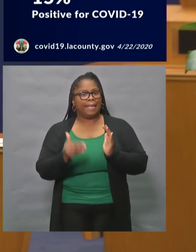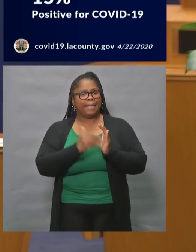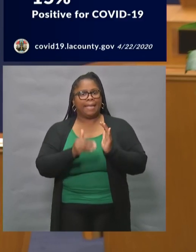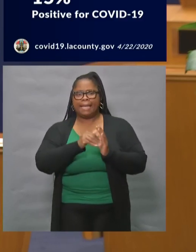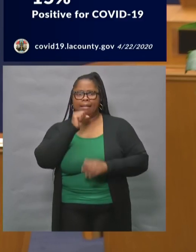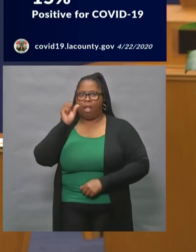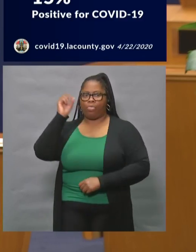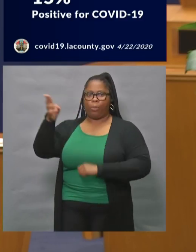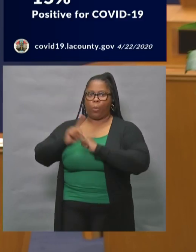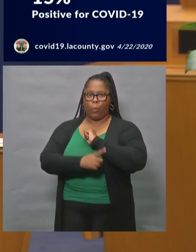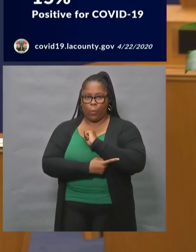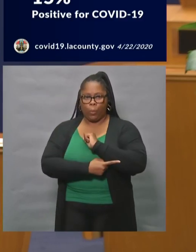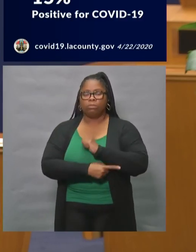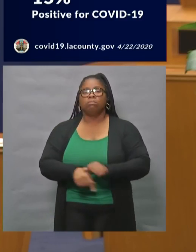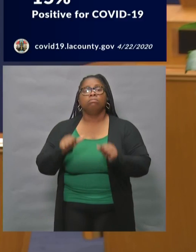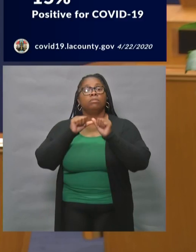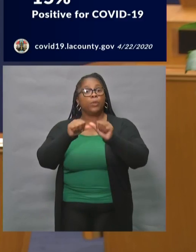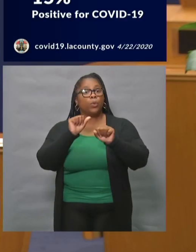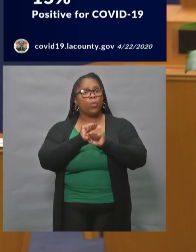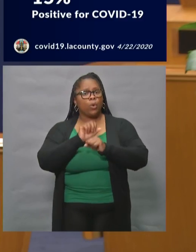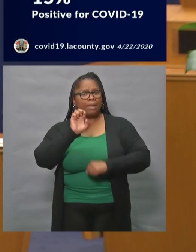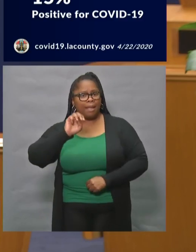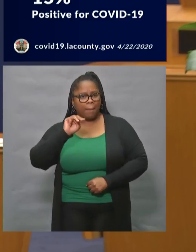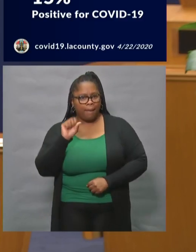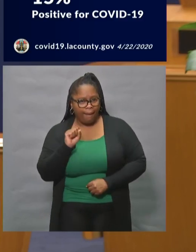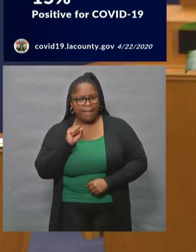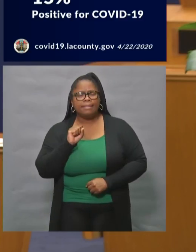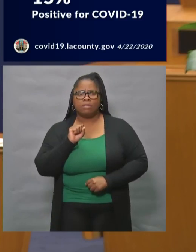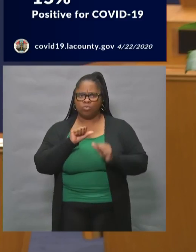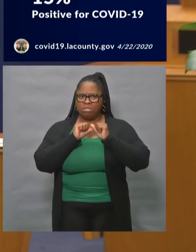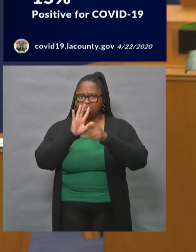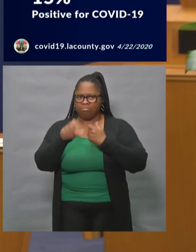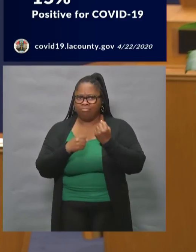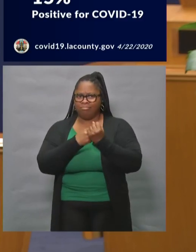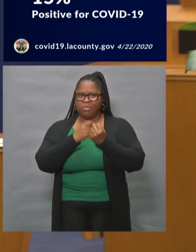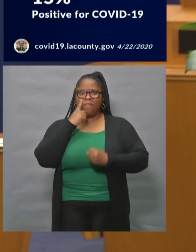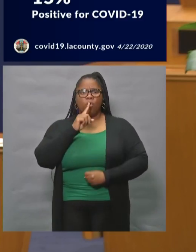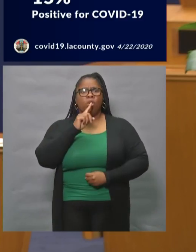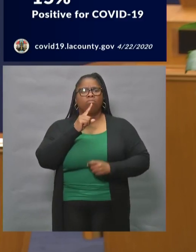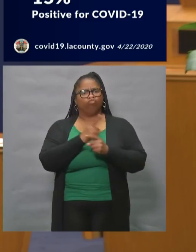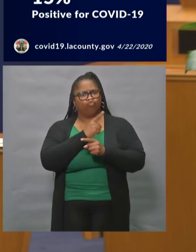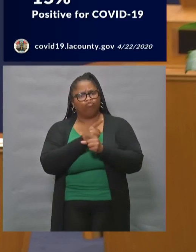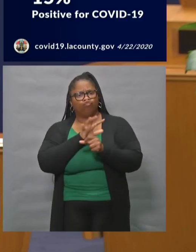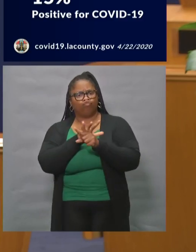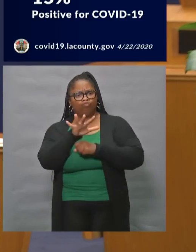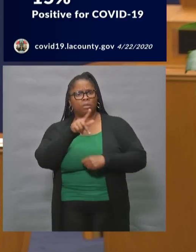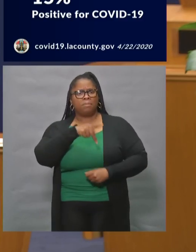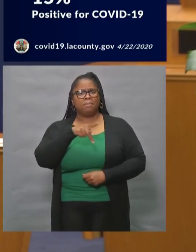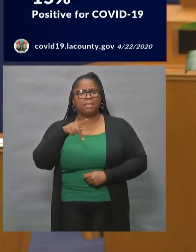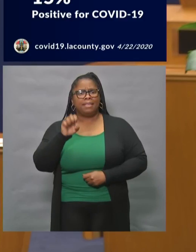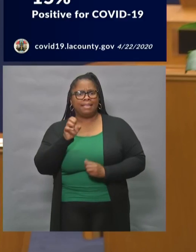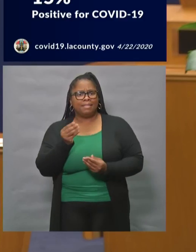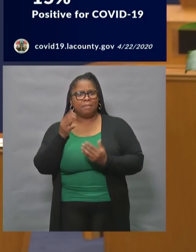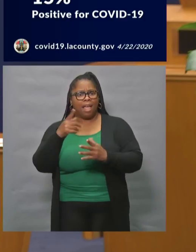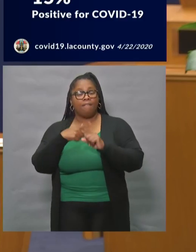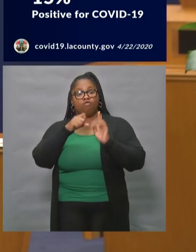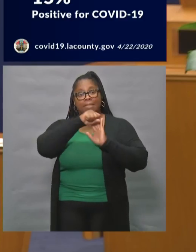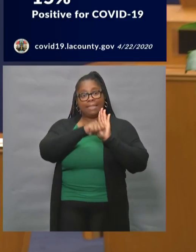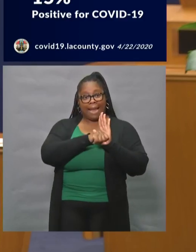at EMS and across the county to advocate for adequate PPE supplies from state and